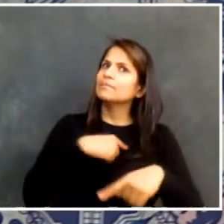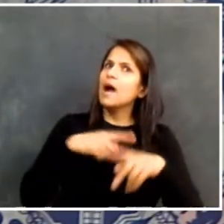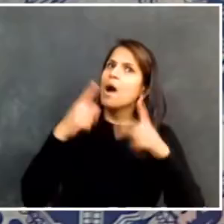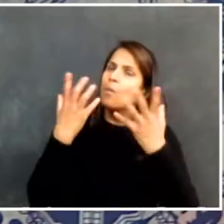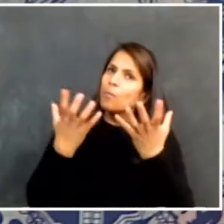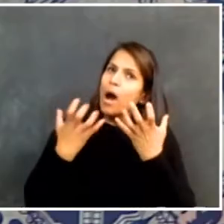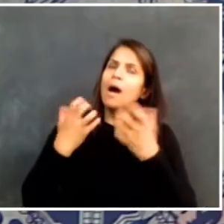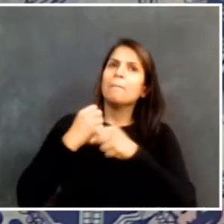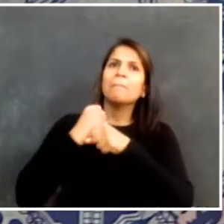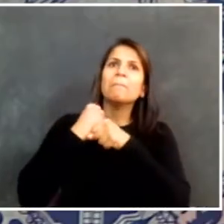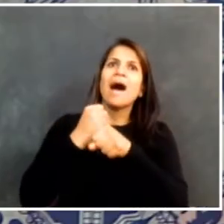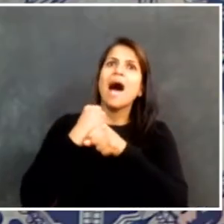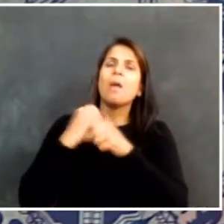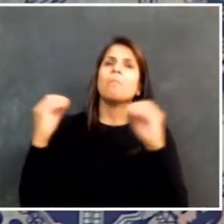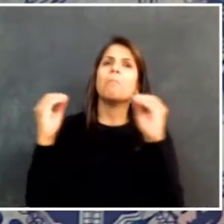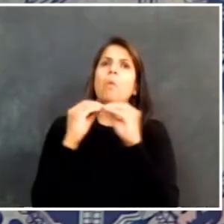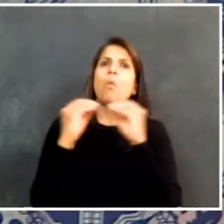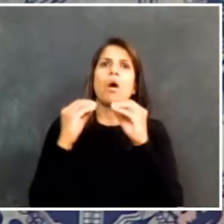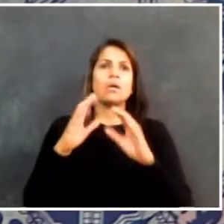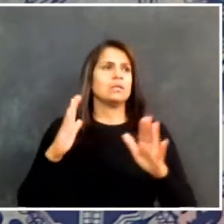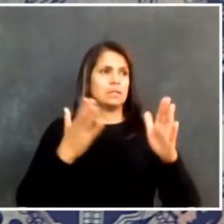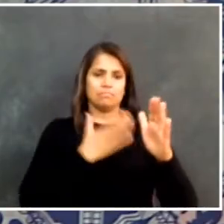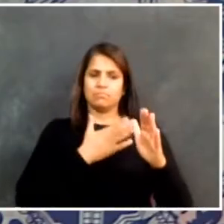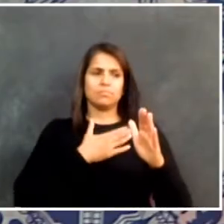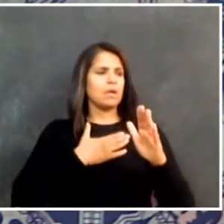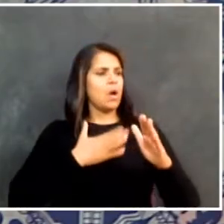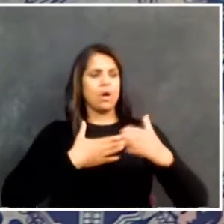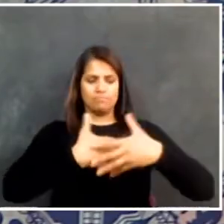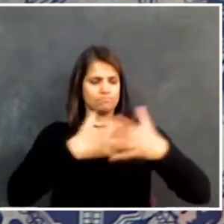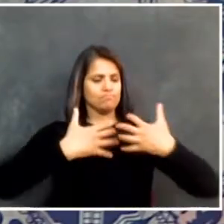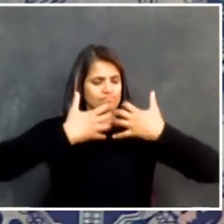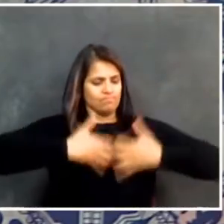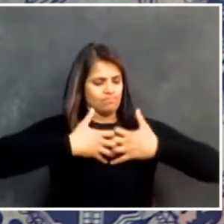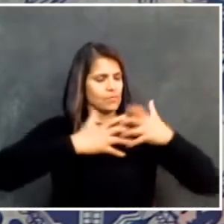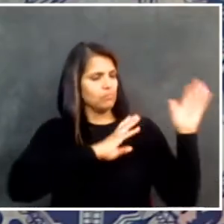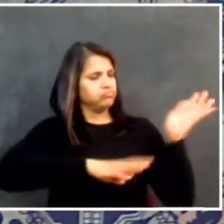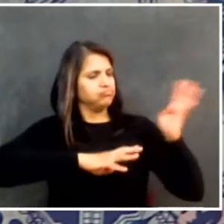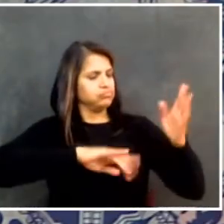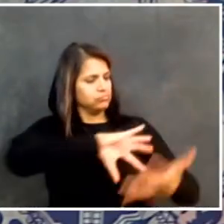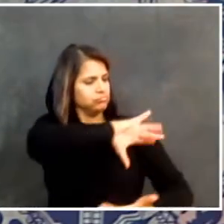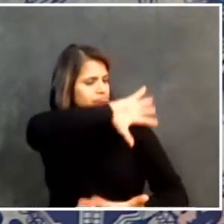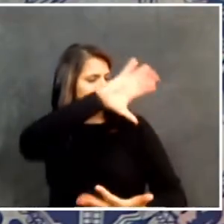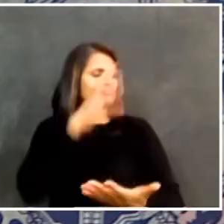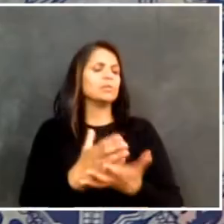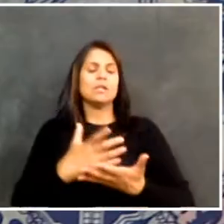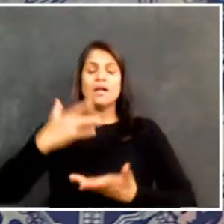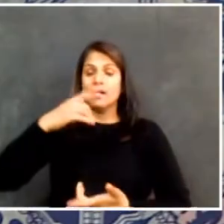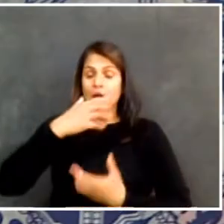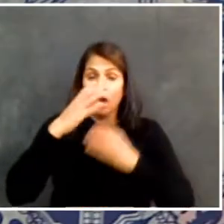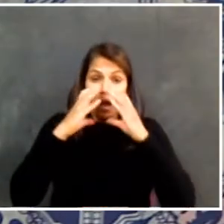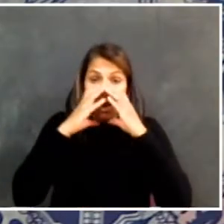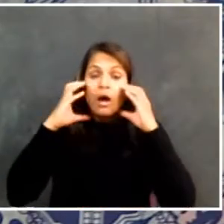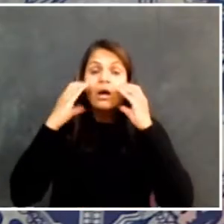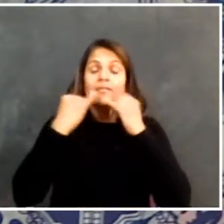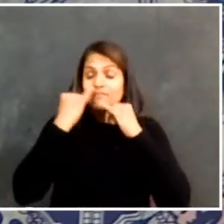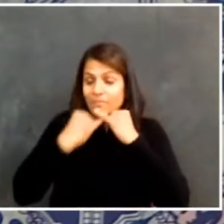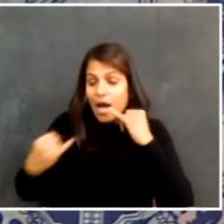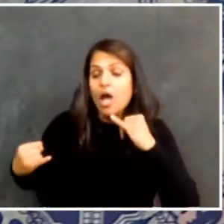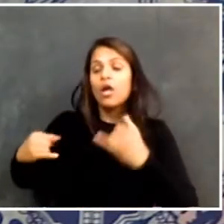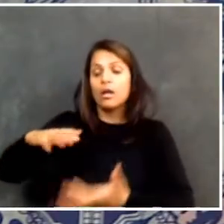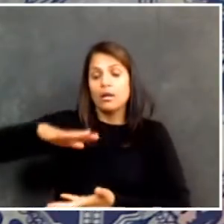on it. On the beds, the personnel, the PPEs, here's the bottom